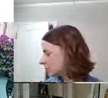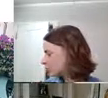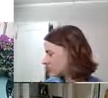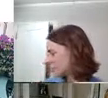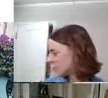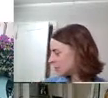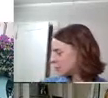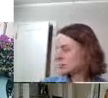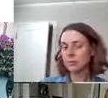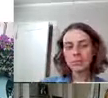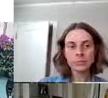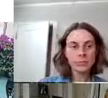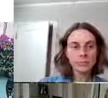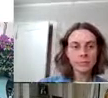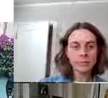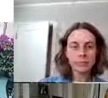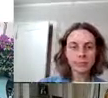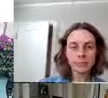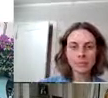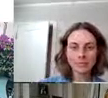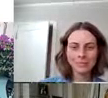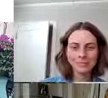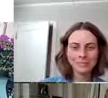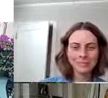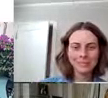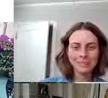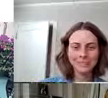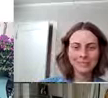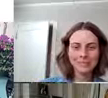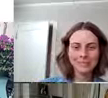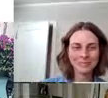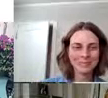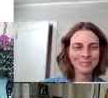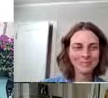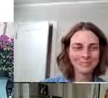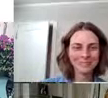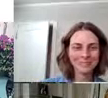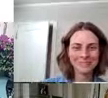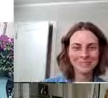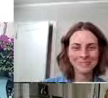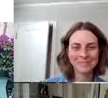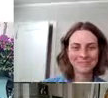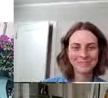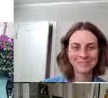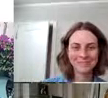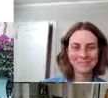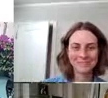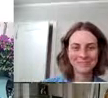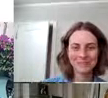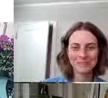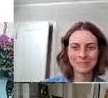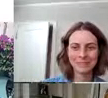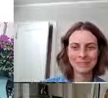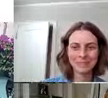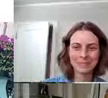moment with Hermes scarf-covered hair, Chanel black movie star sunglasses, cruising waterside with the top down,